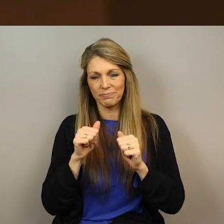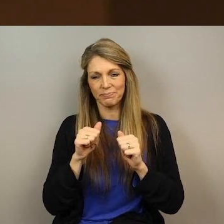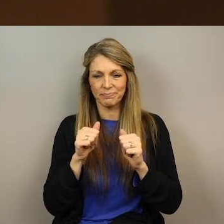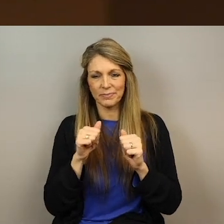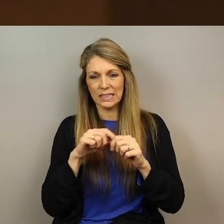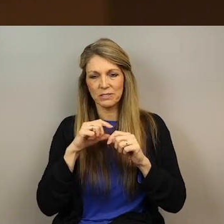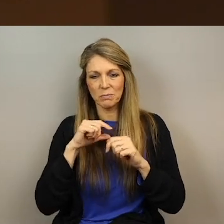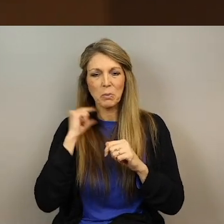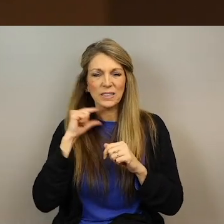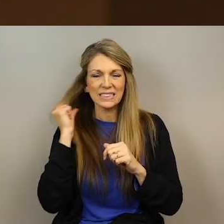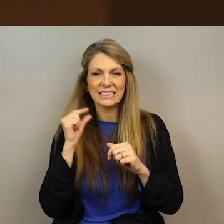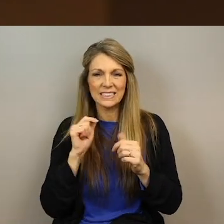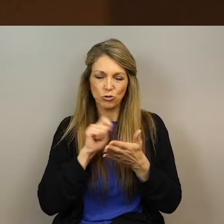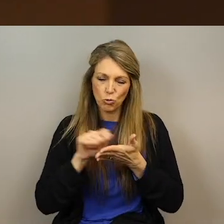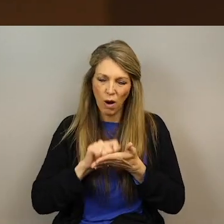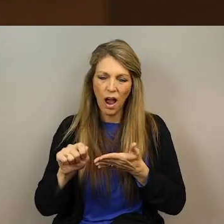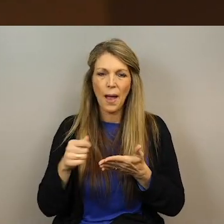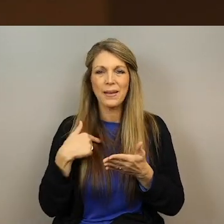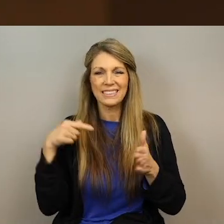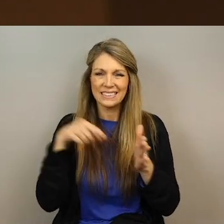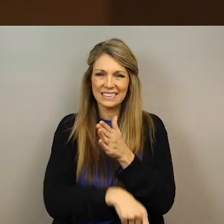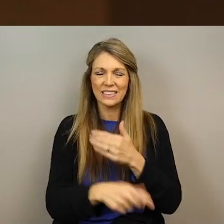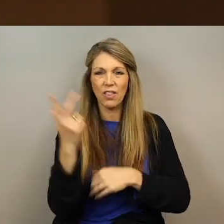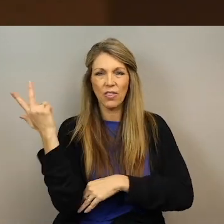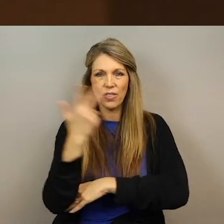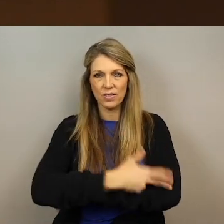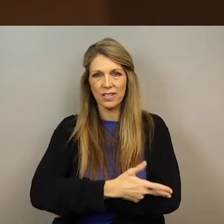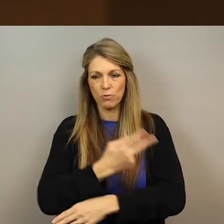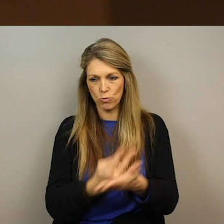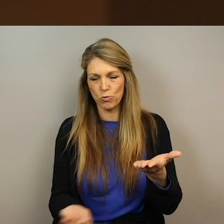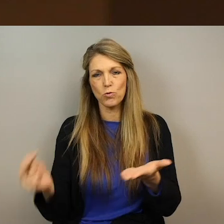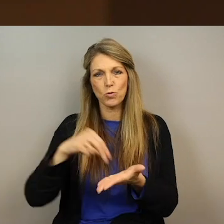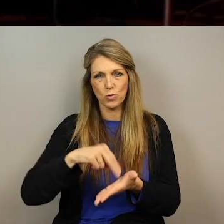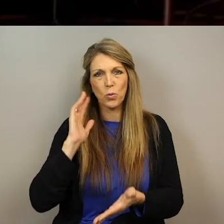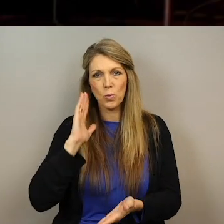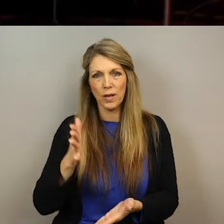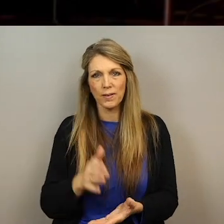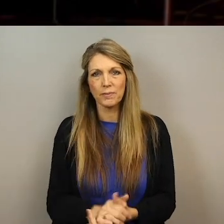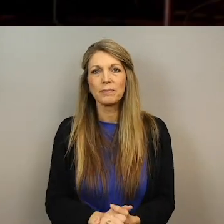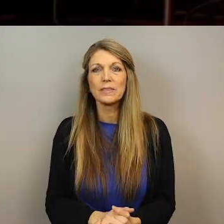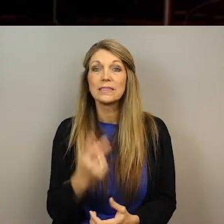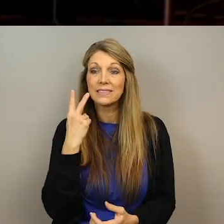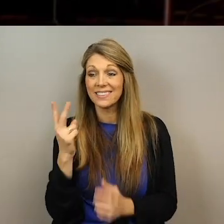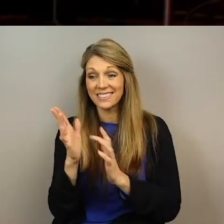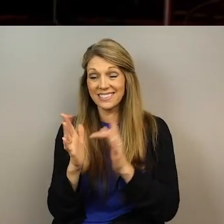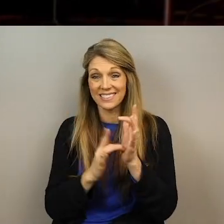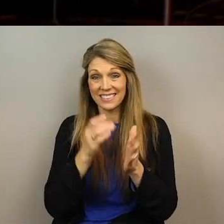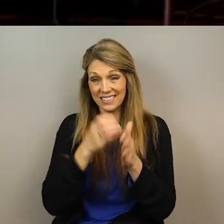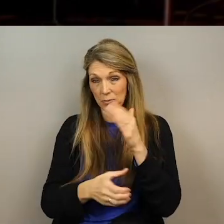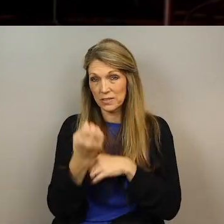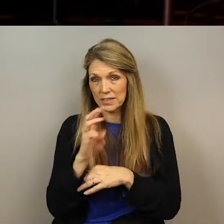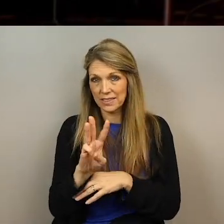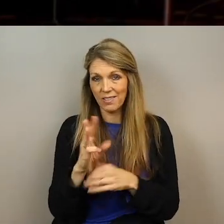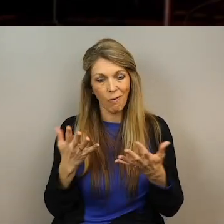and the scribes and be killed and on the third day be raised. So here we see Jesus, chapter